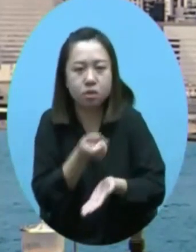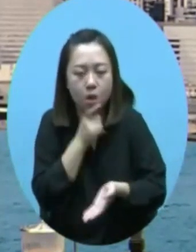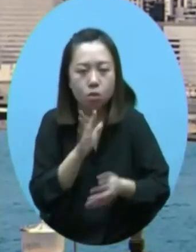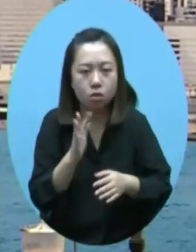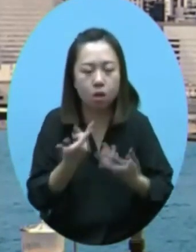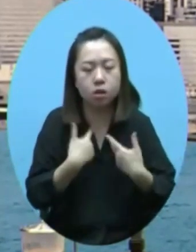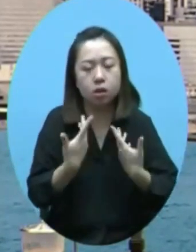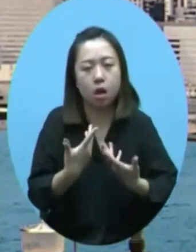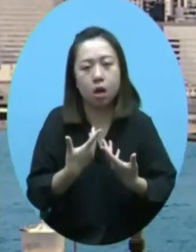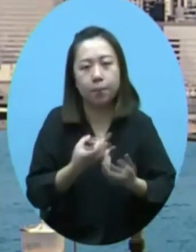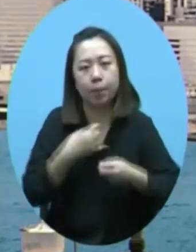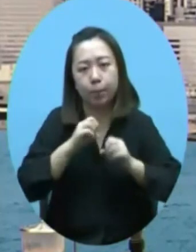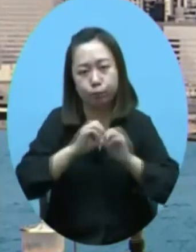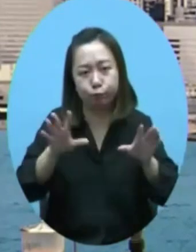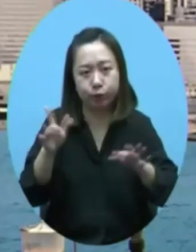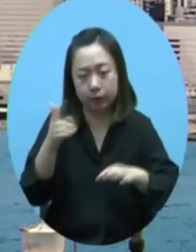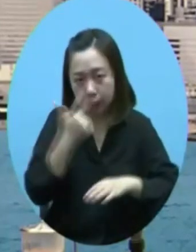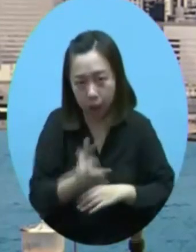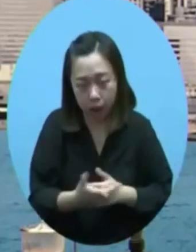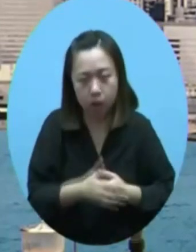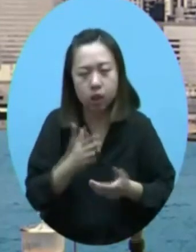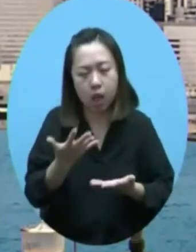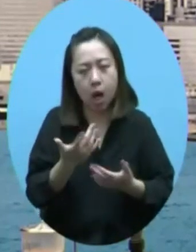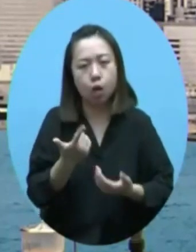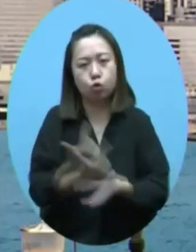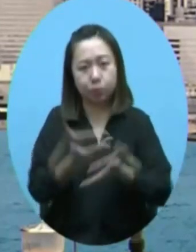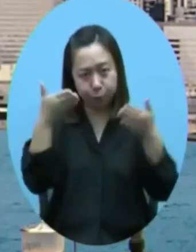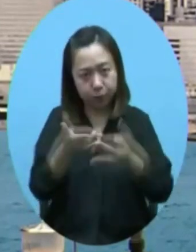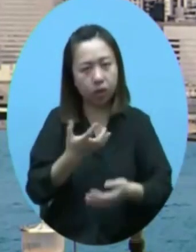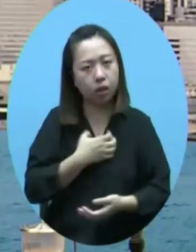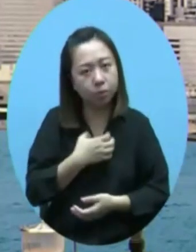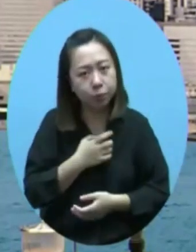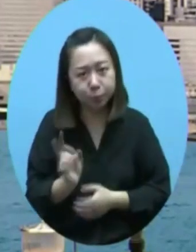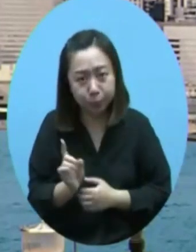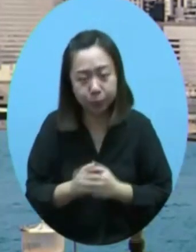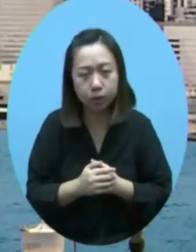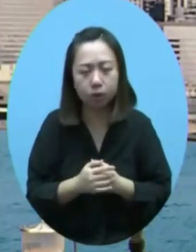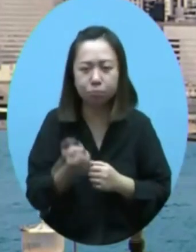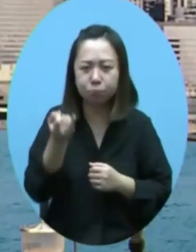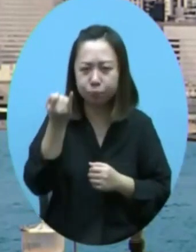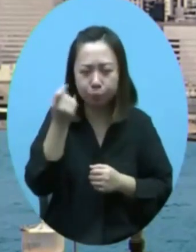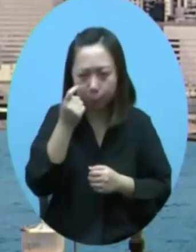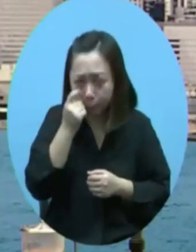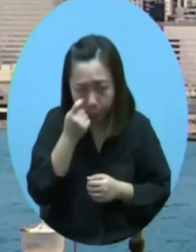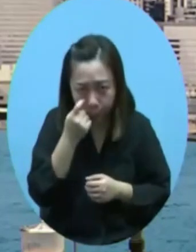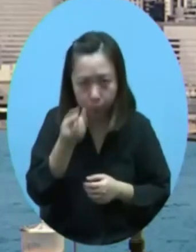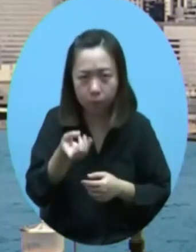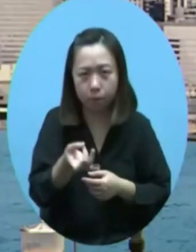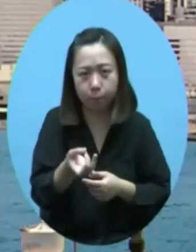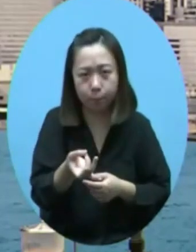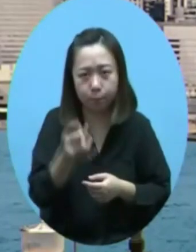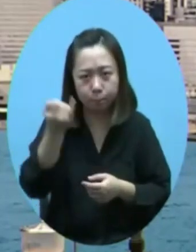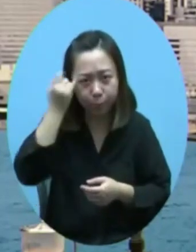And we're worried about the locally acquired unknown sources cases. And